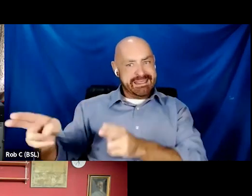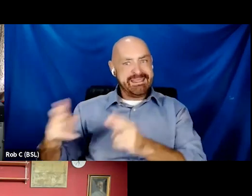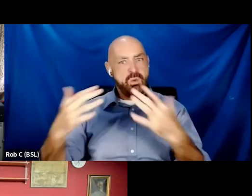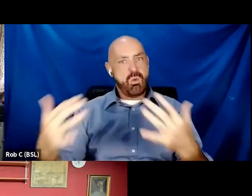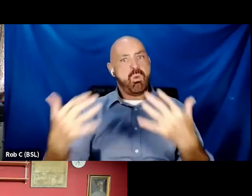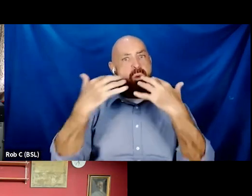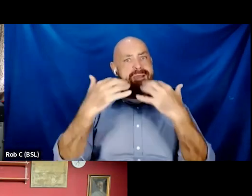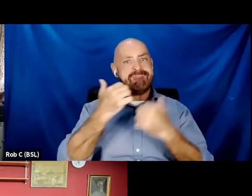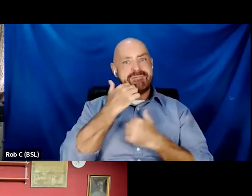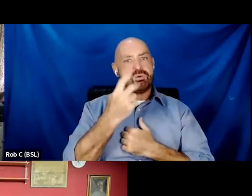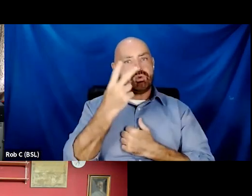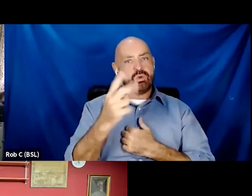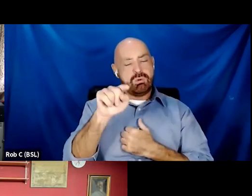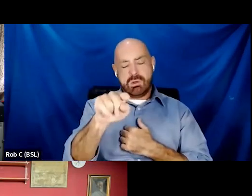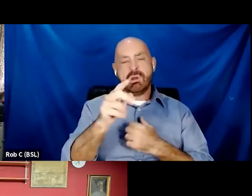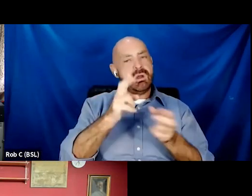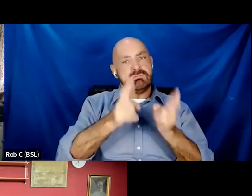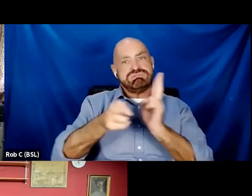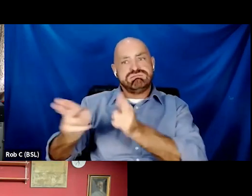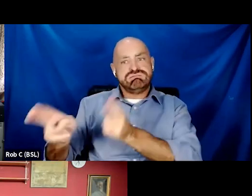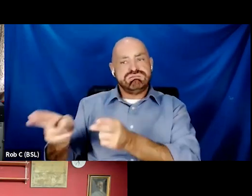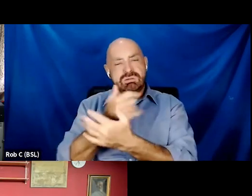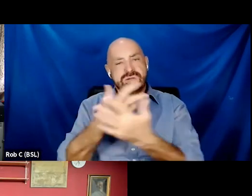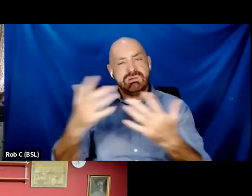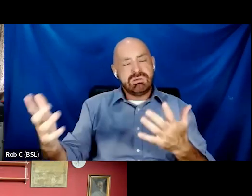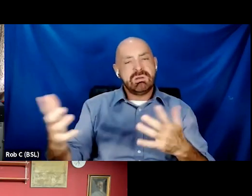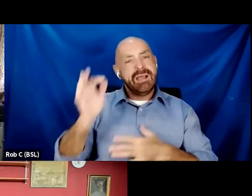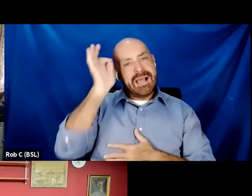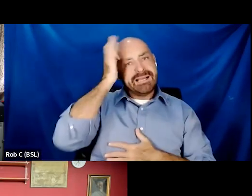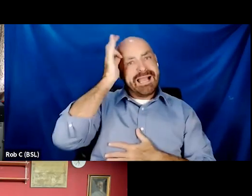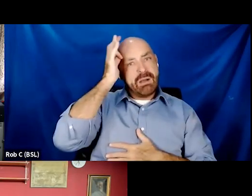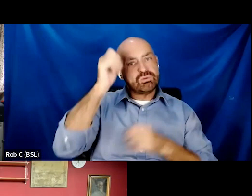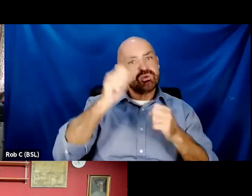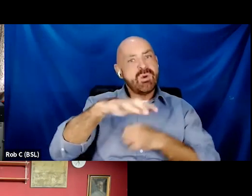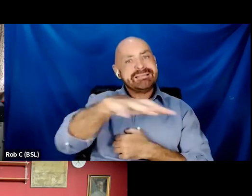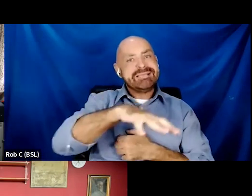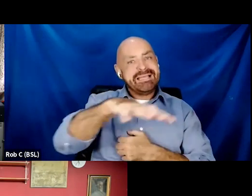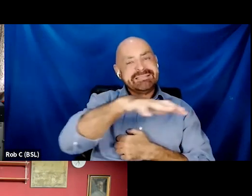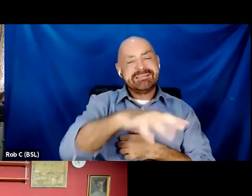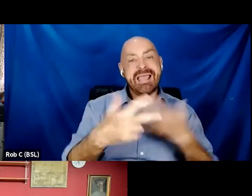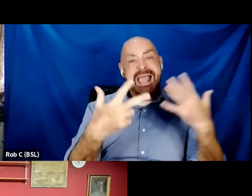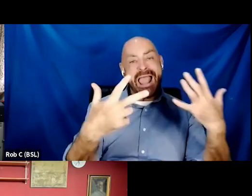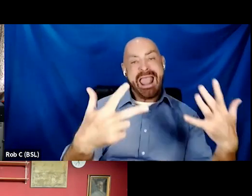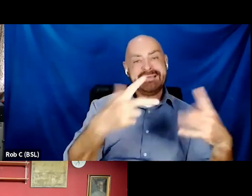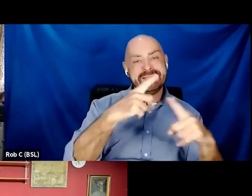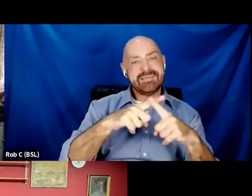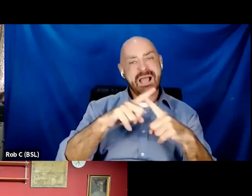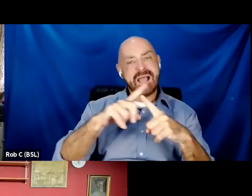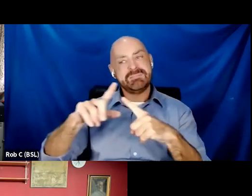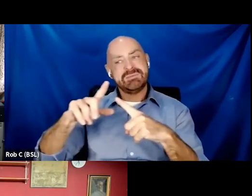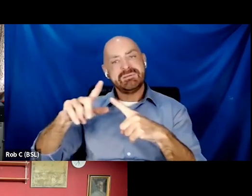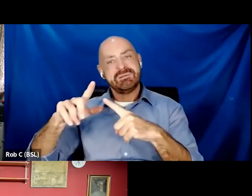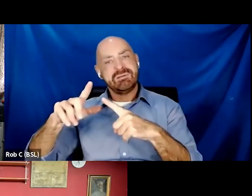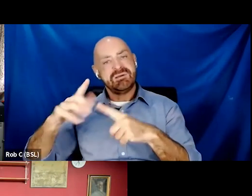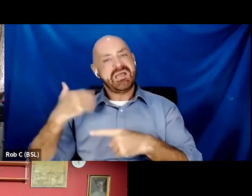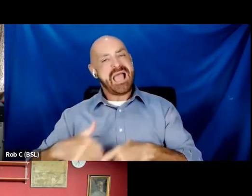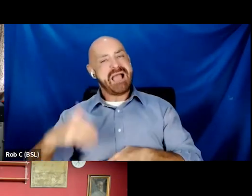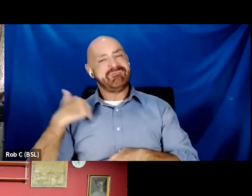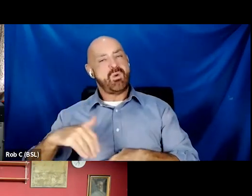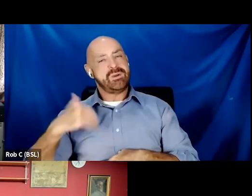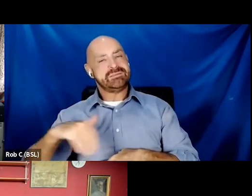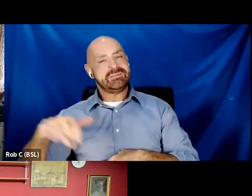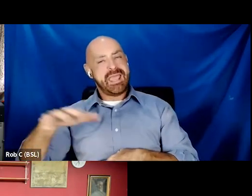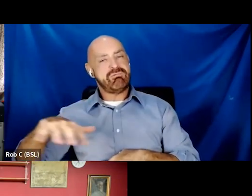The rates in the council estates were 8 times higher than in the affluent areas of the city, because it was